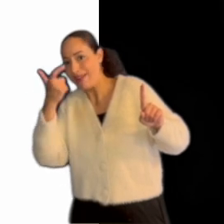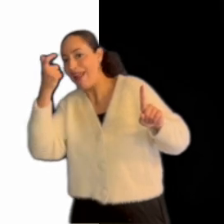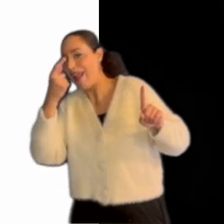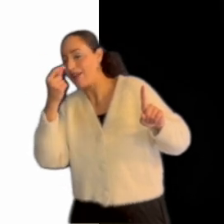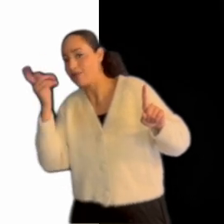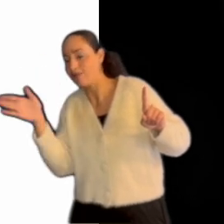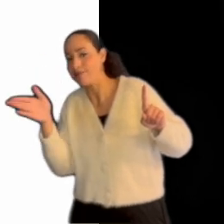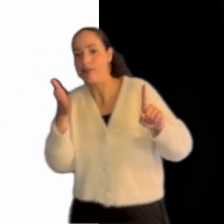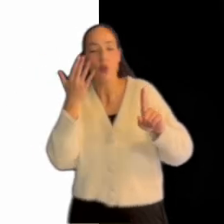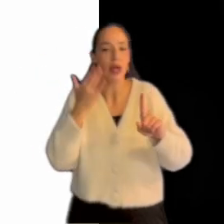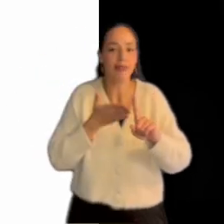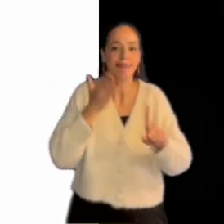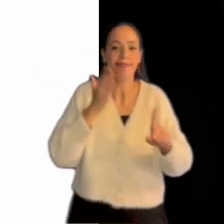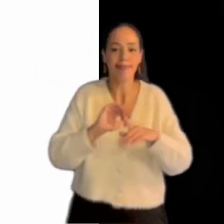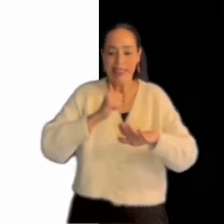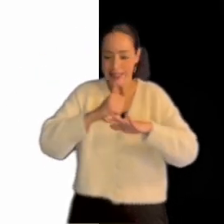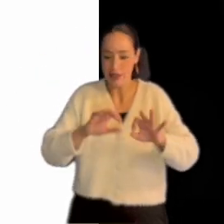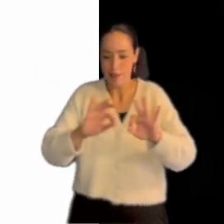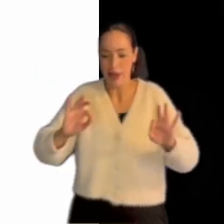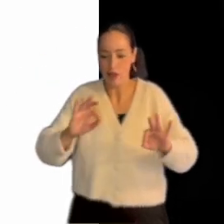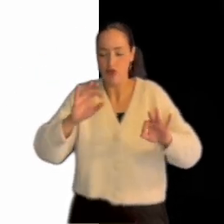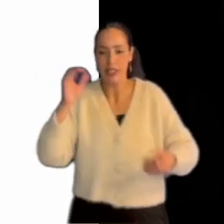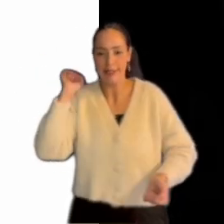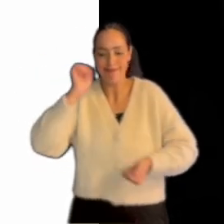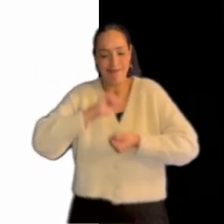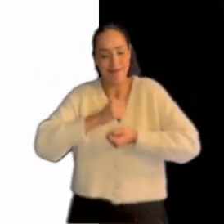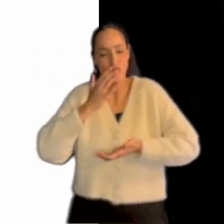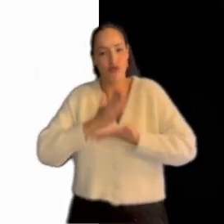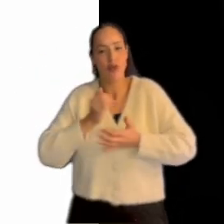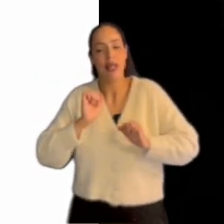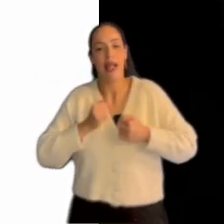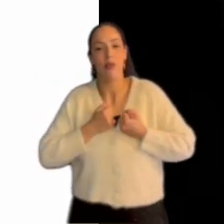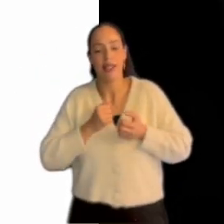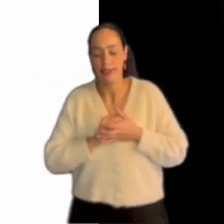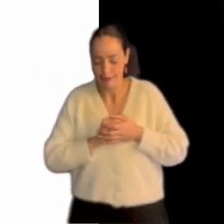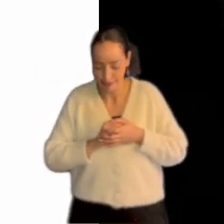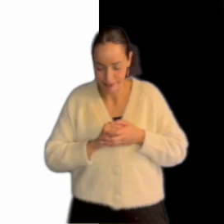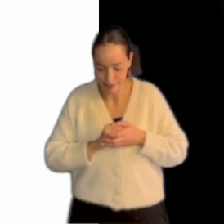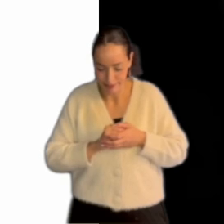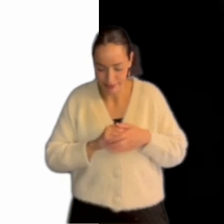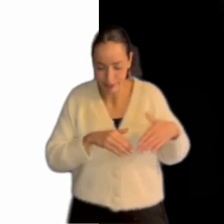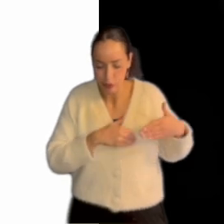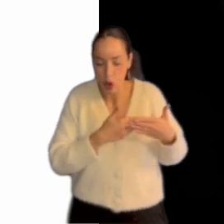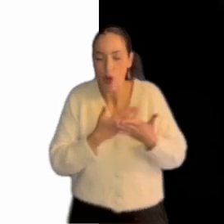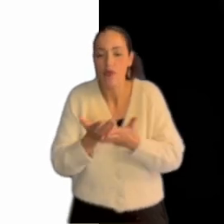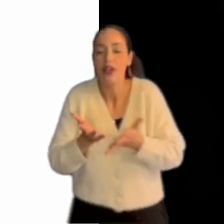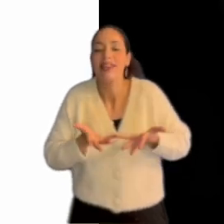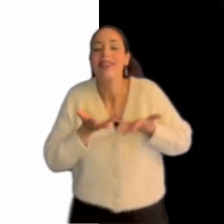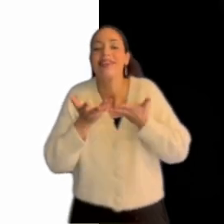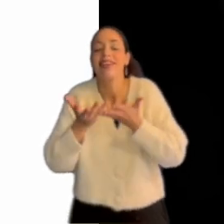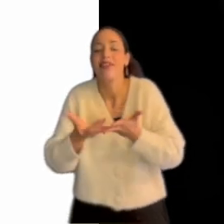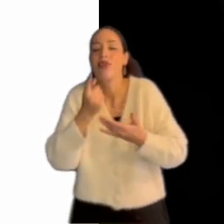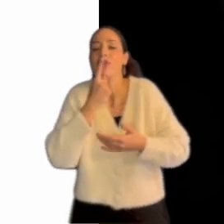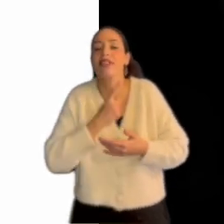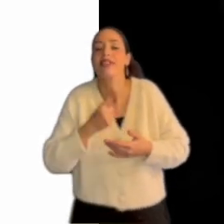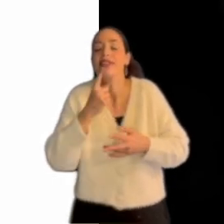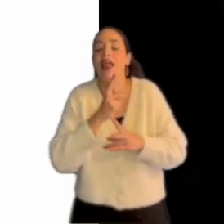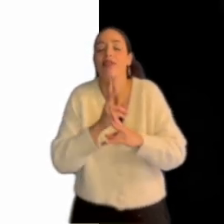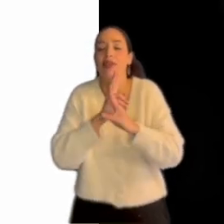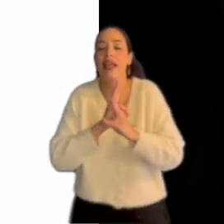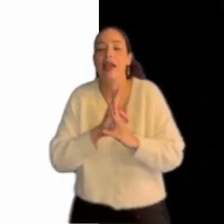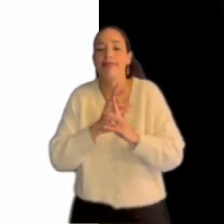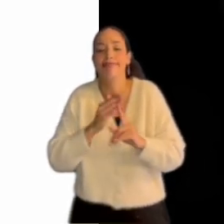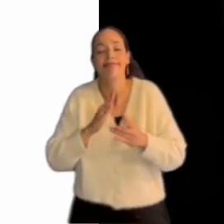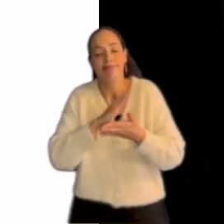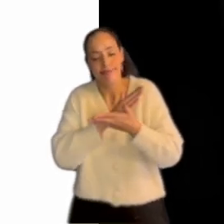Offering the gift of self-care. Although this chapter is not about how we can look after ourselves, it is necessary to highlight the importance of looking after